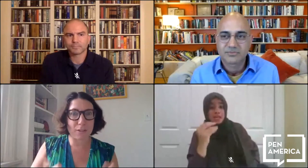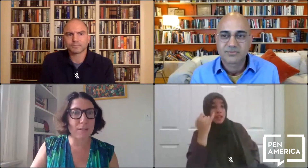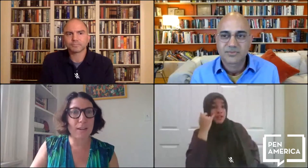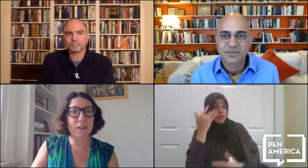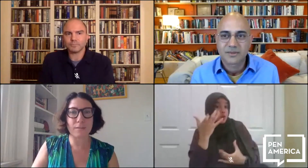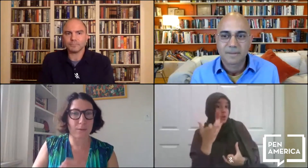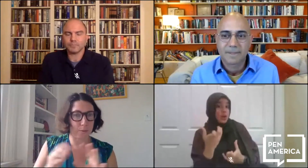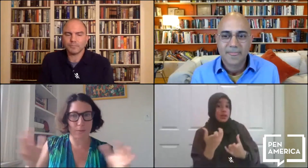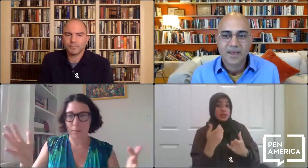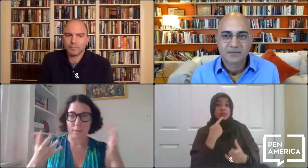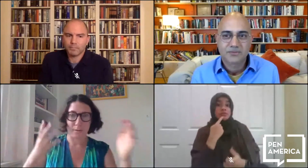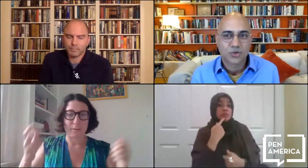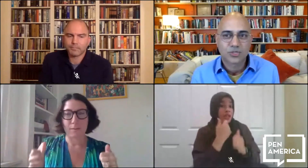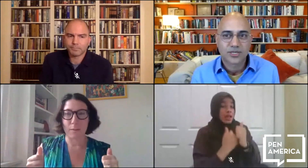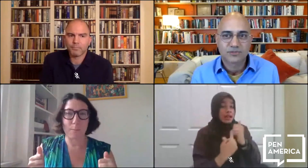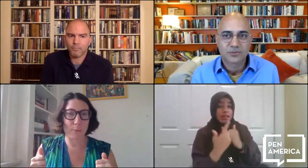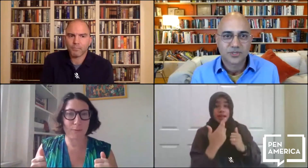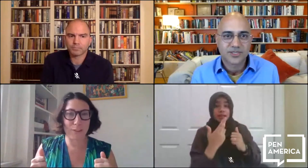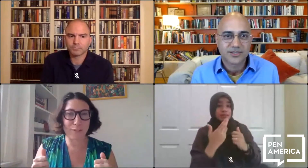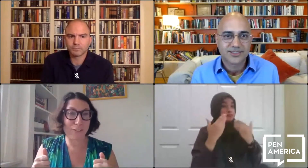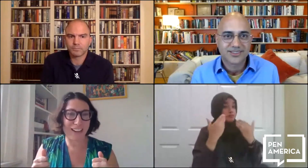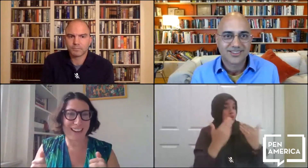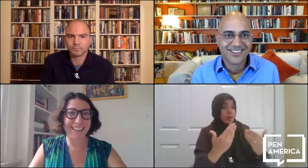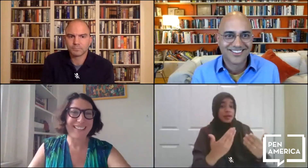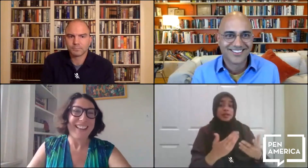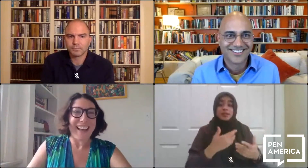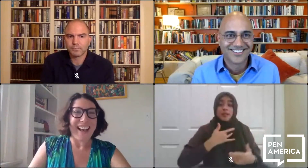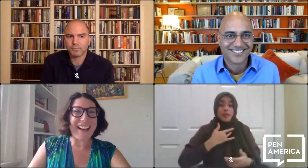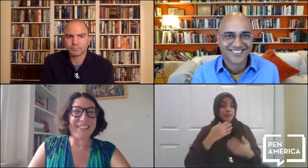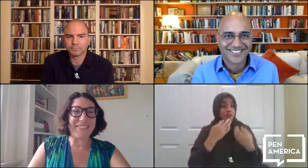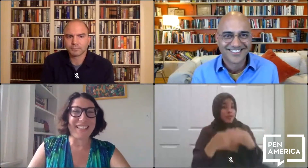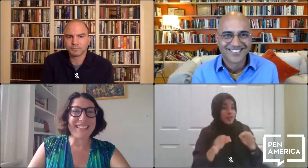great questions here, so totally comfortable. Feel free.